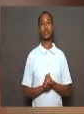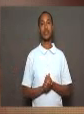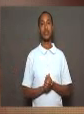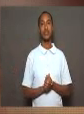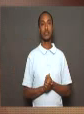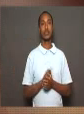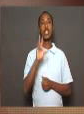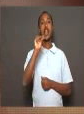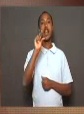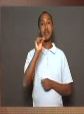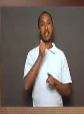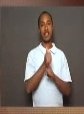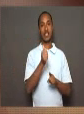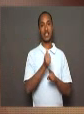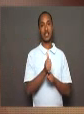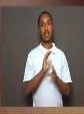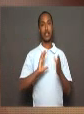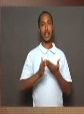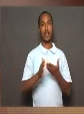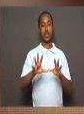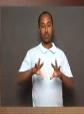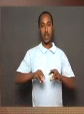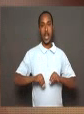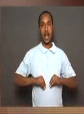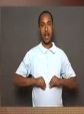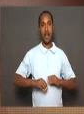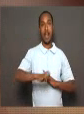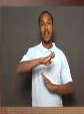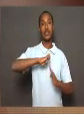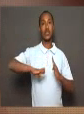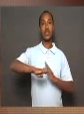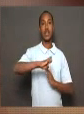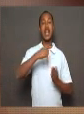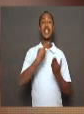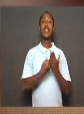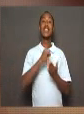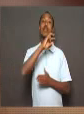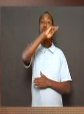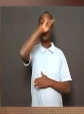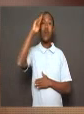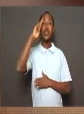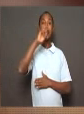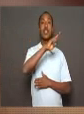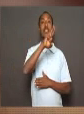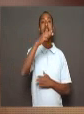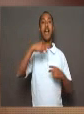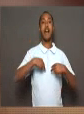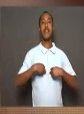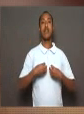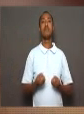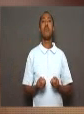Nonmetals tend to gain electrons. This is because they have